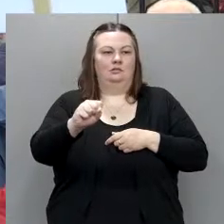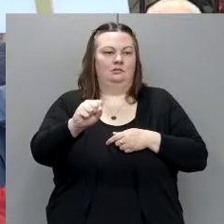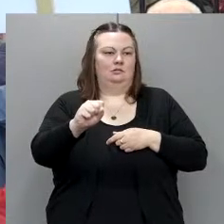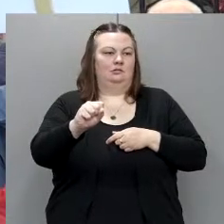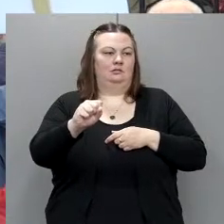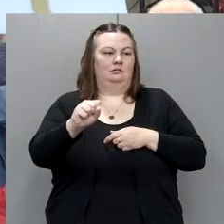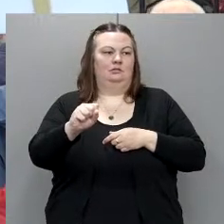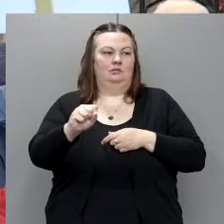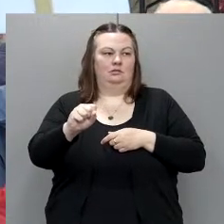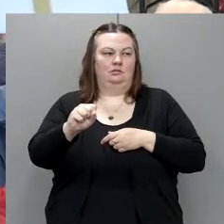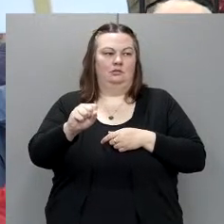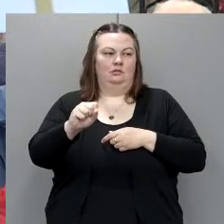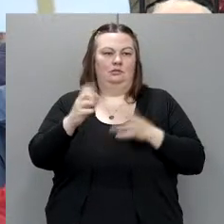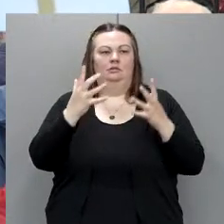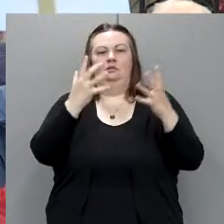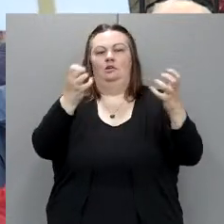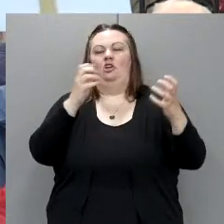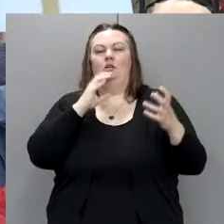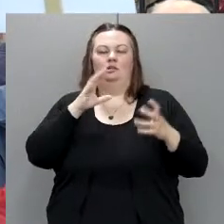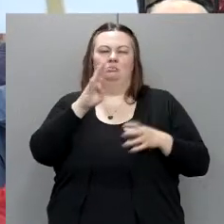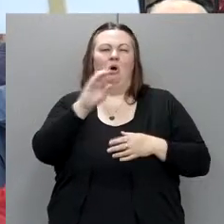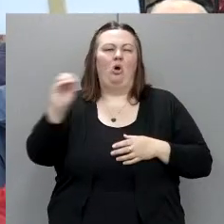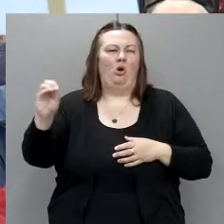The motion passes.